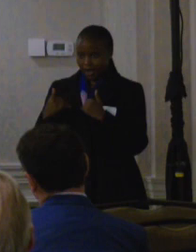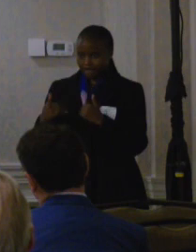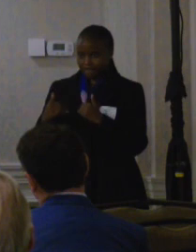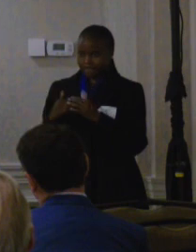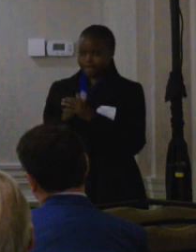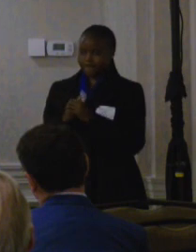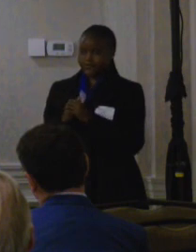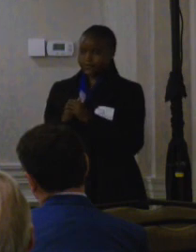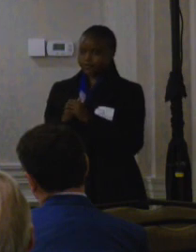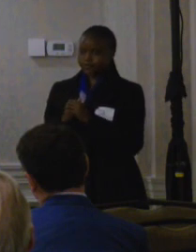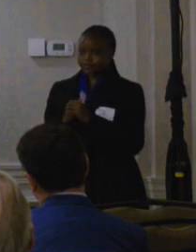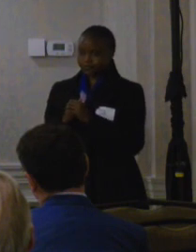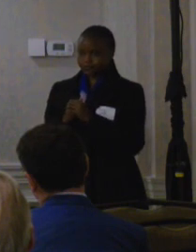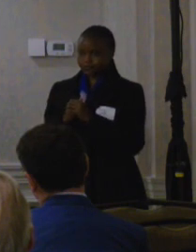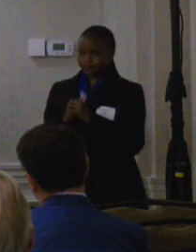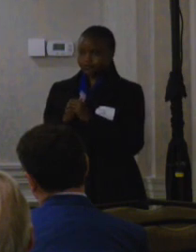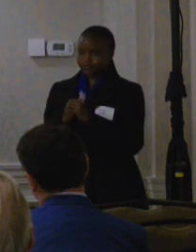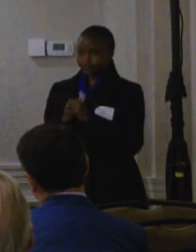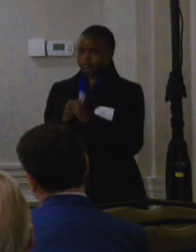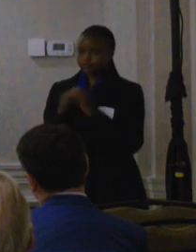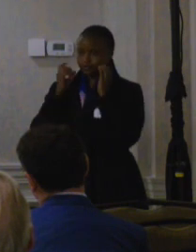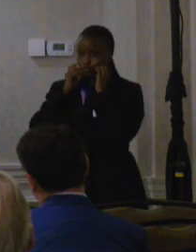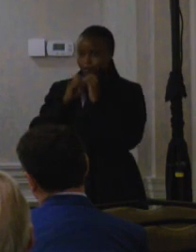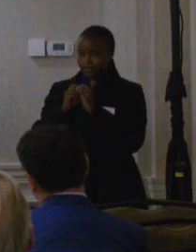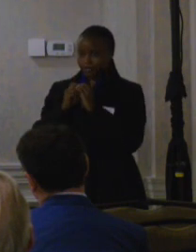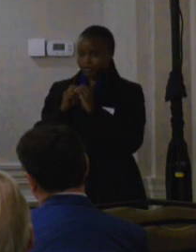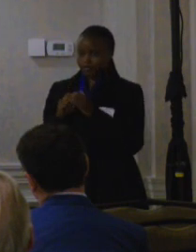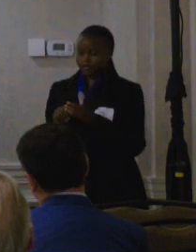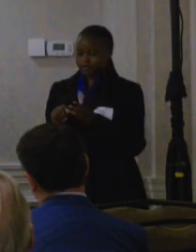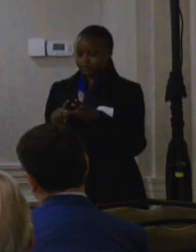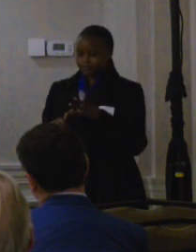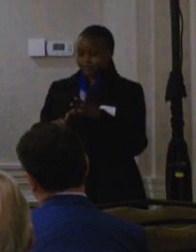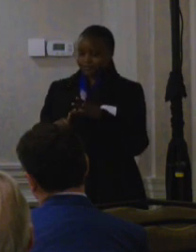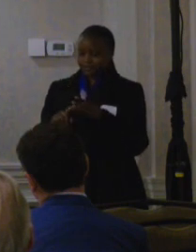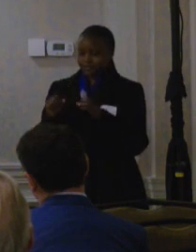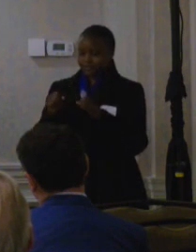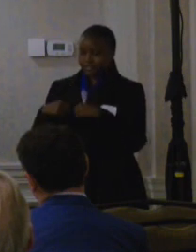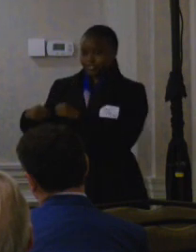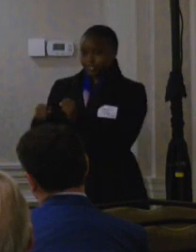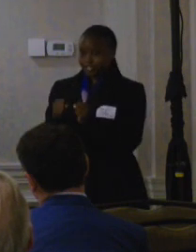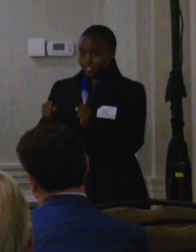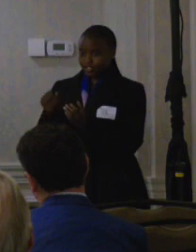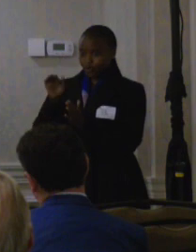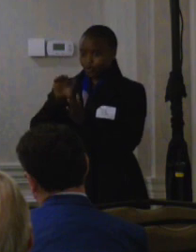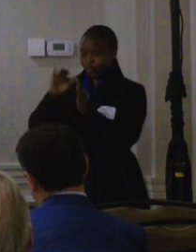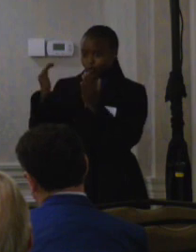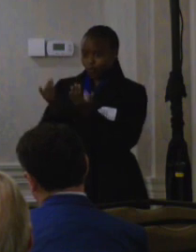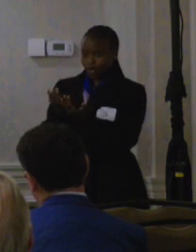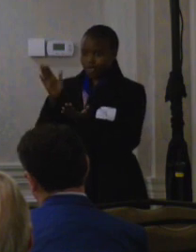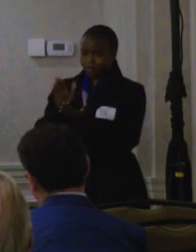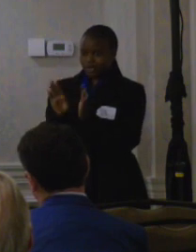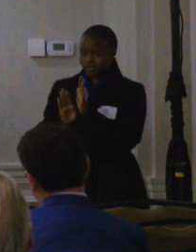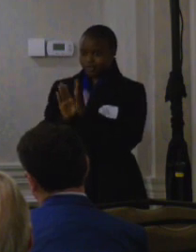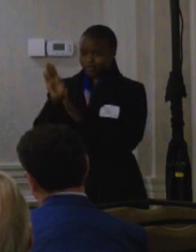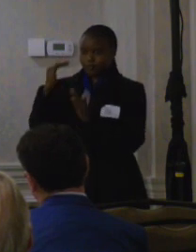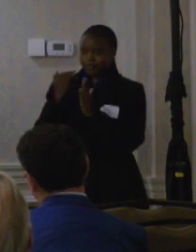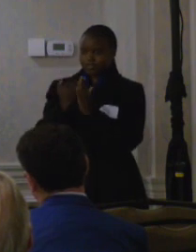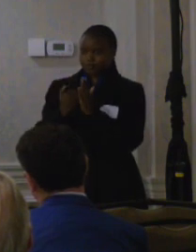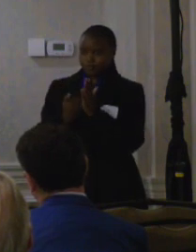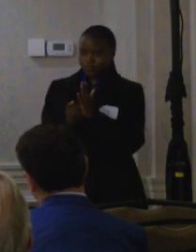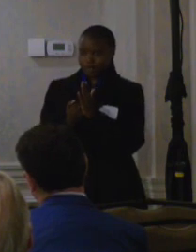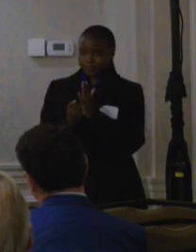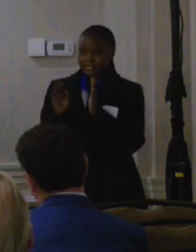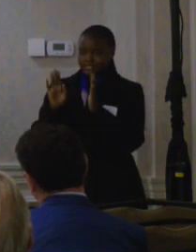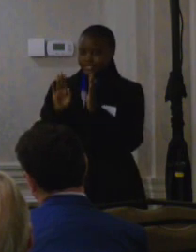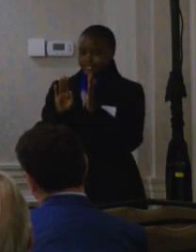Program. The strategy of the World Bank's Professional Development Program consisted developing the